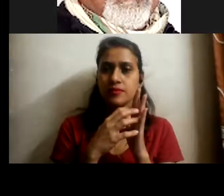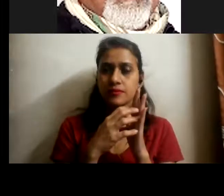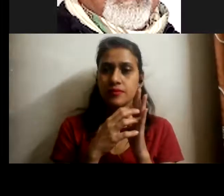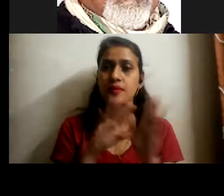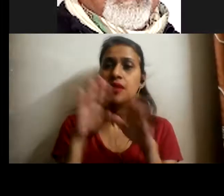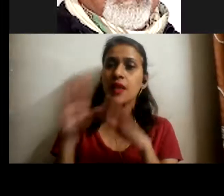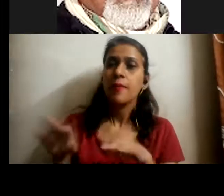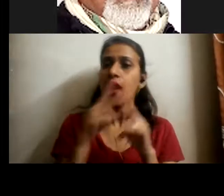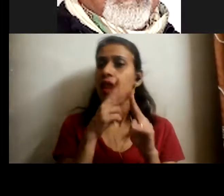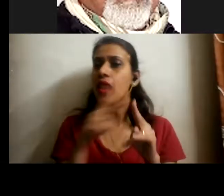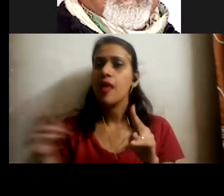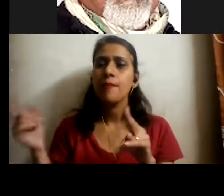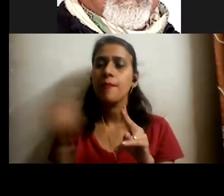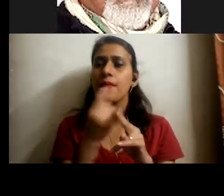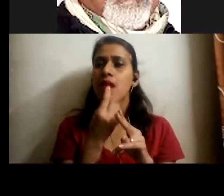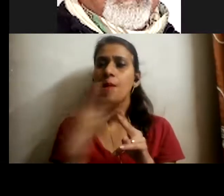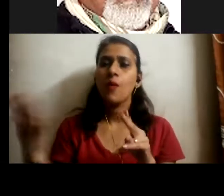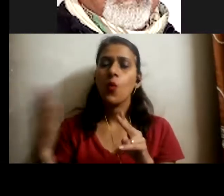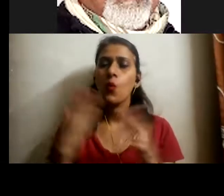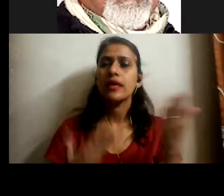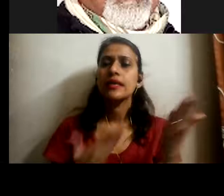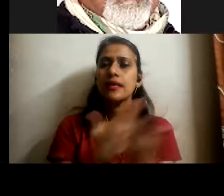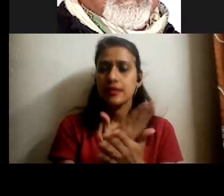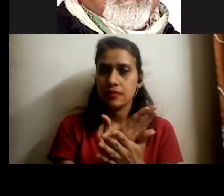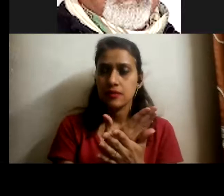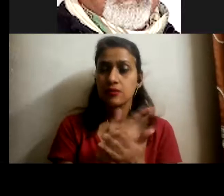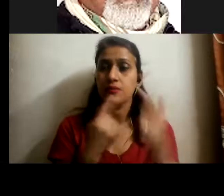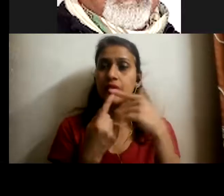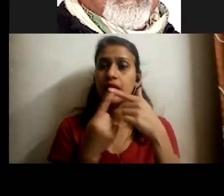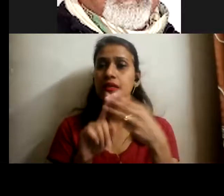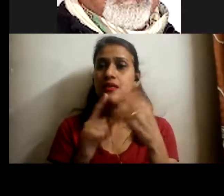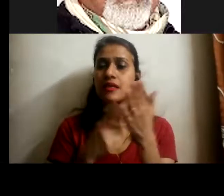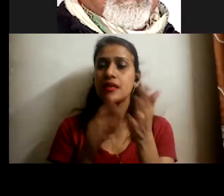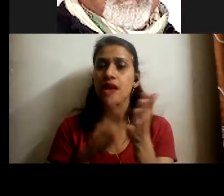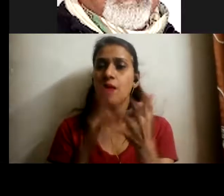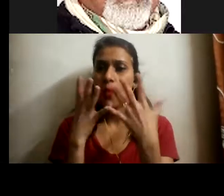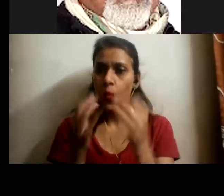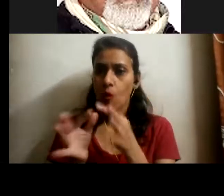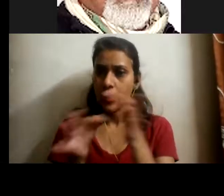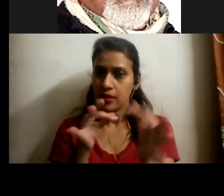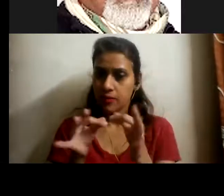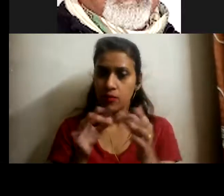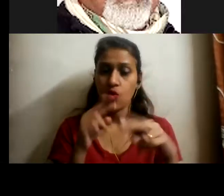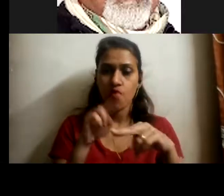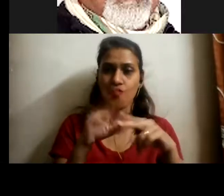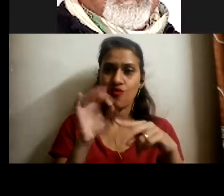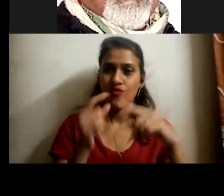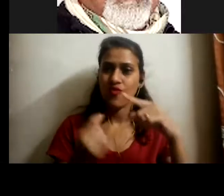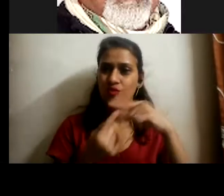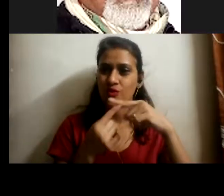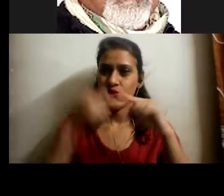number of case laws that you give, or depending on the terms that you want to explain, footnotes will definitely increase in an article